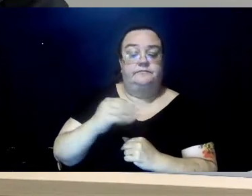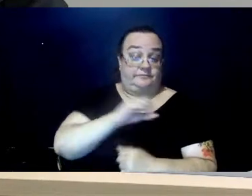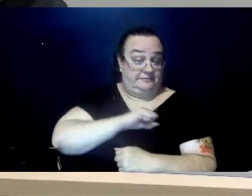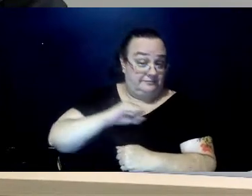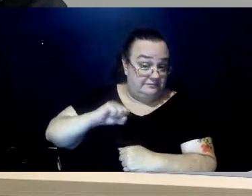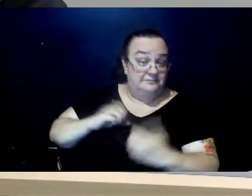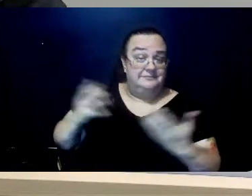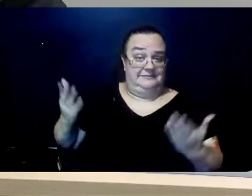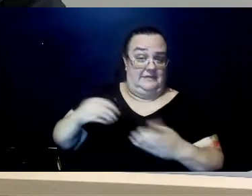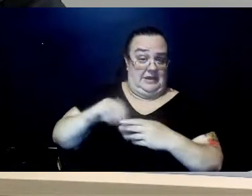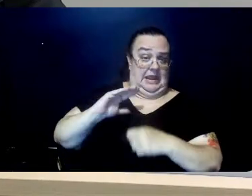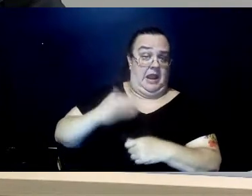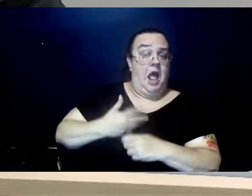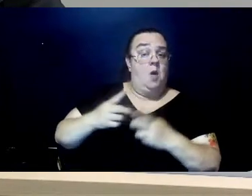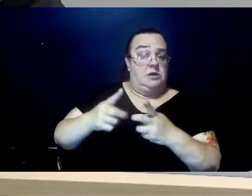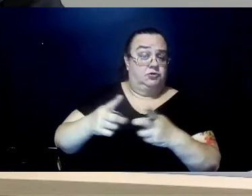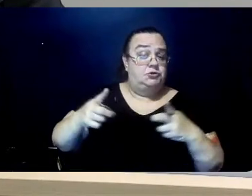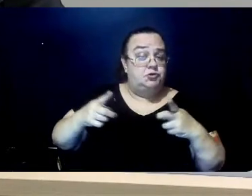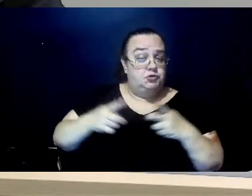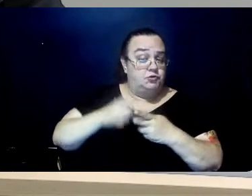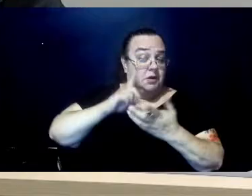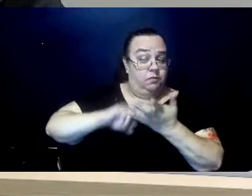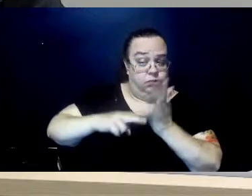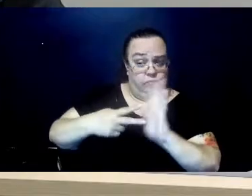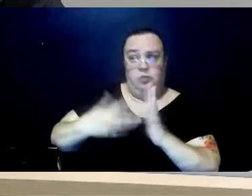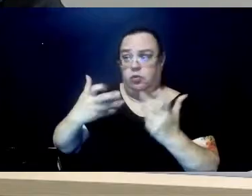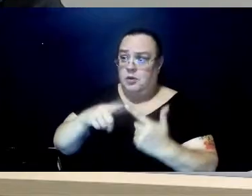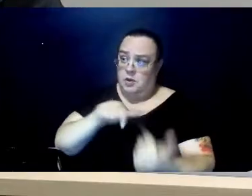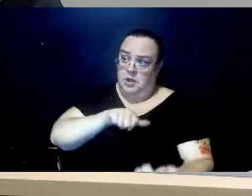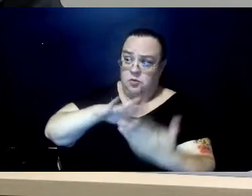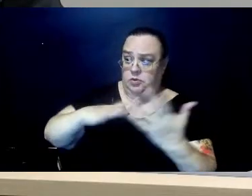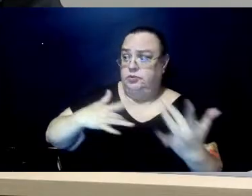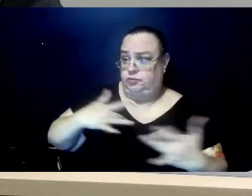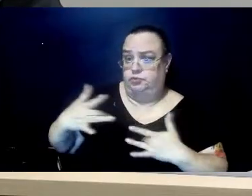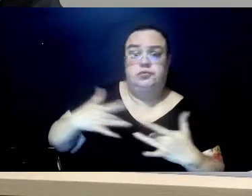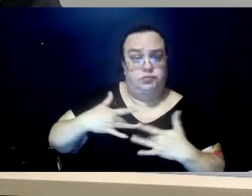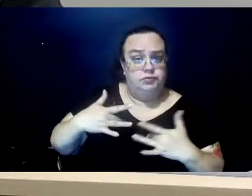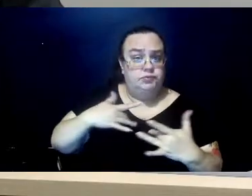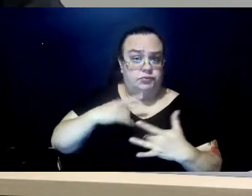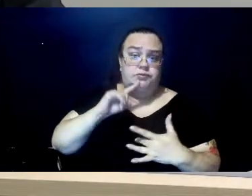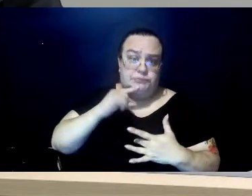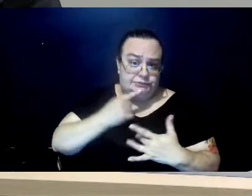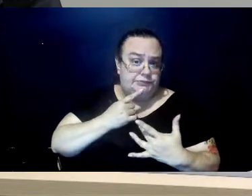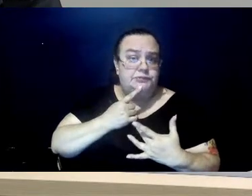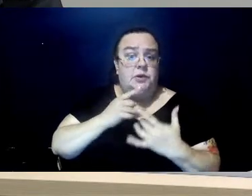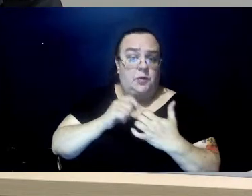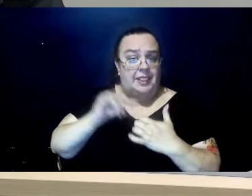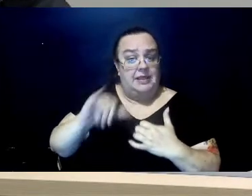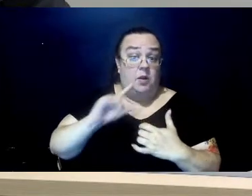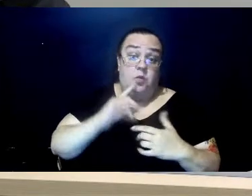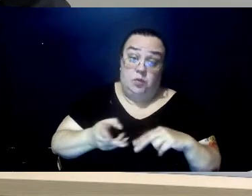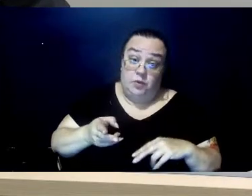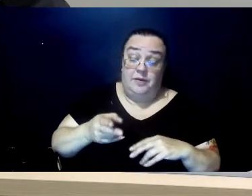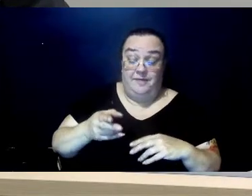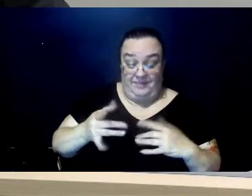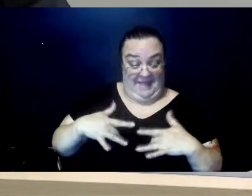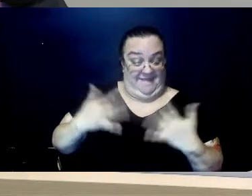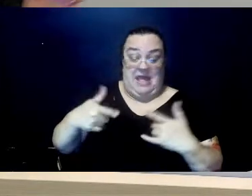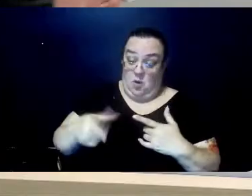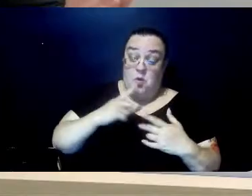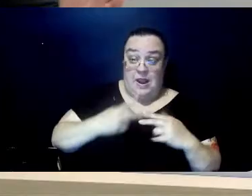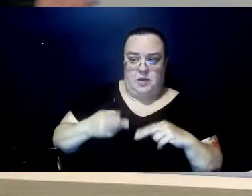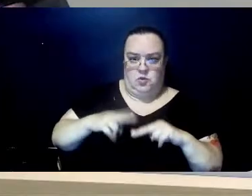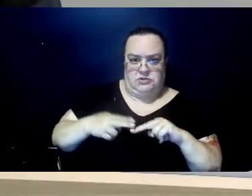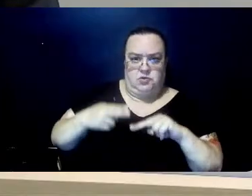to address the concerns associated with these types of increasingly violent events. We